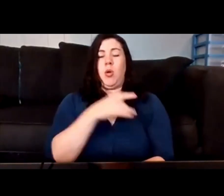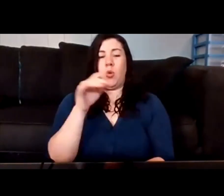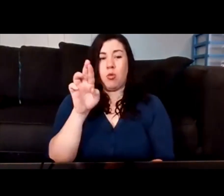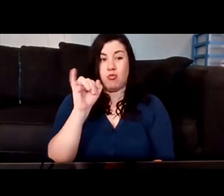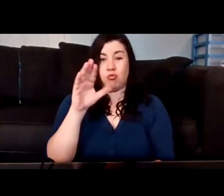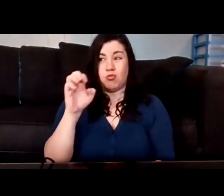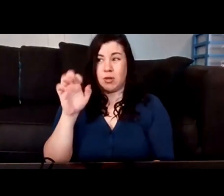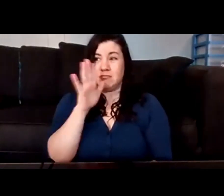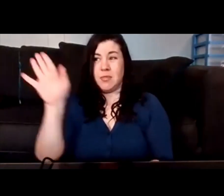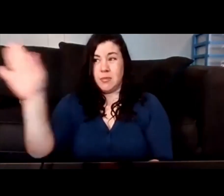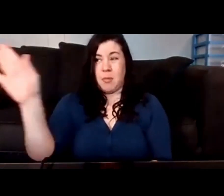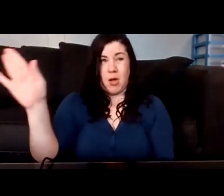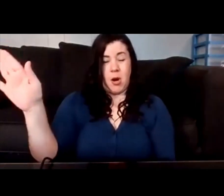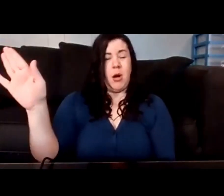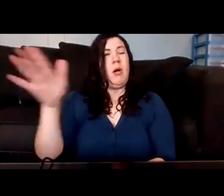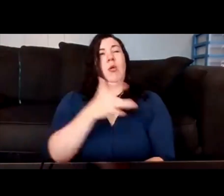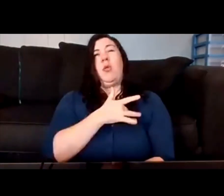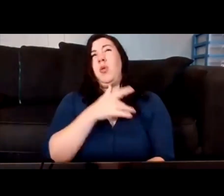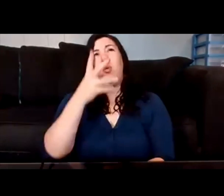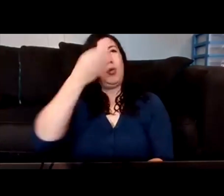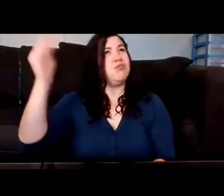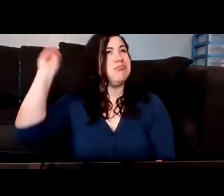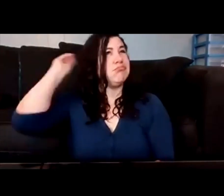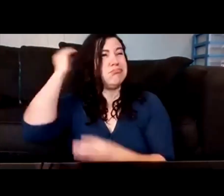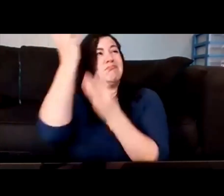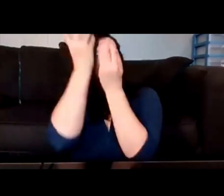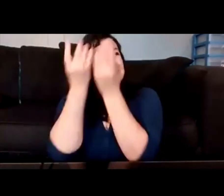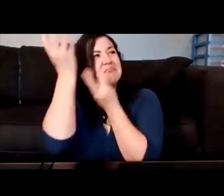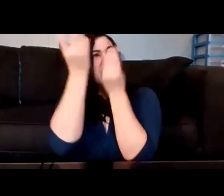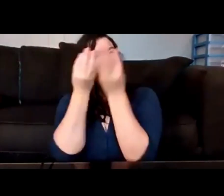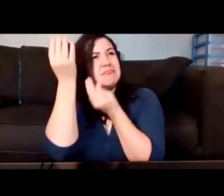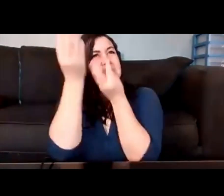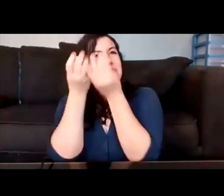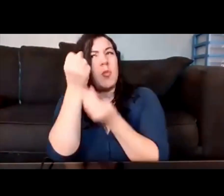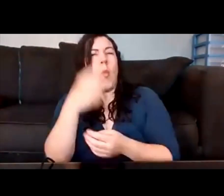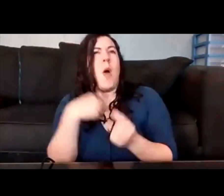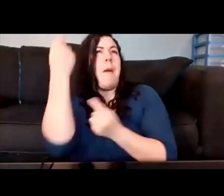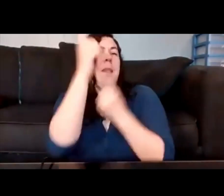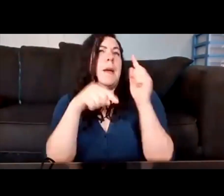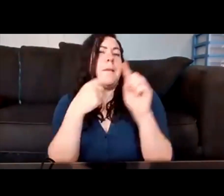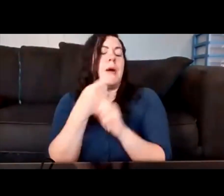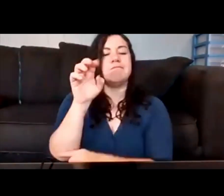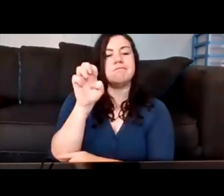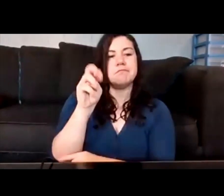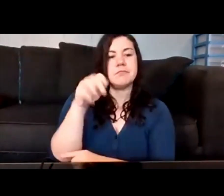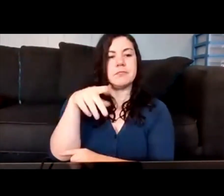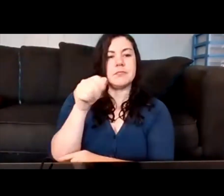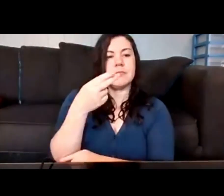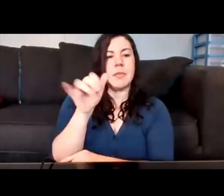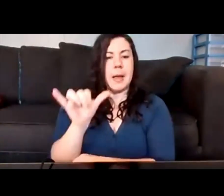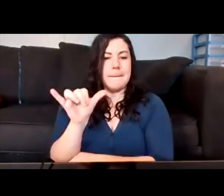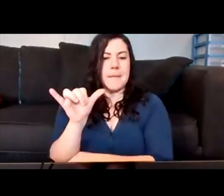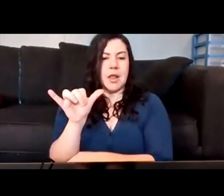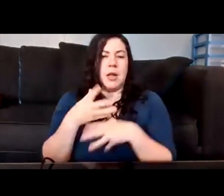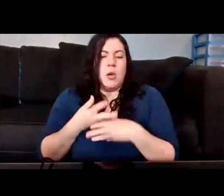day. And so I was thinking about our meditation today, and I'd like to guide us through an empathy meditation. It'll be a brief meditation, but an